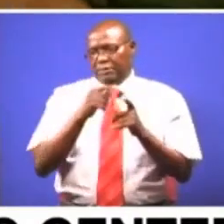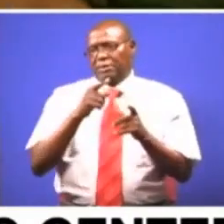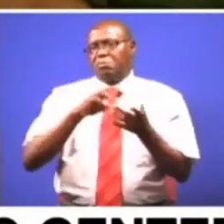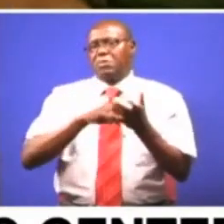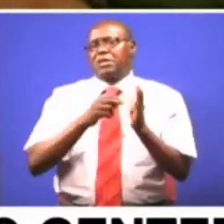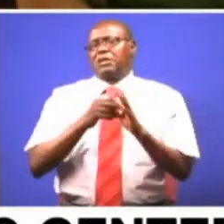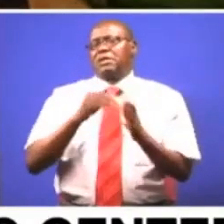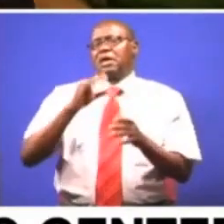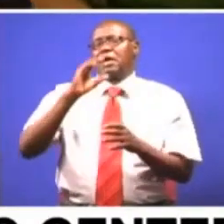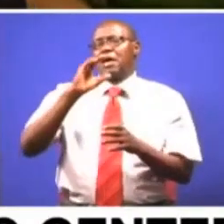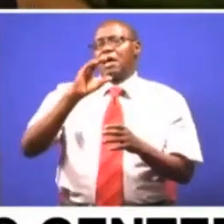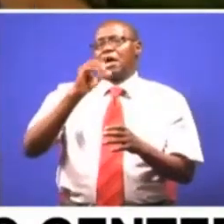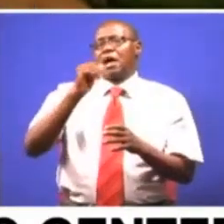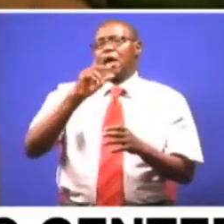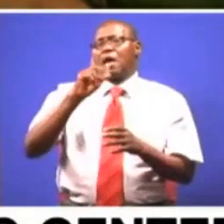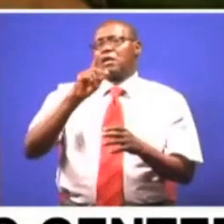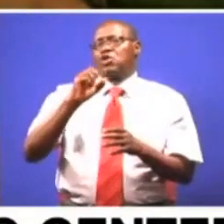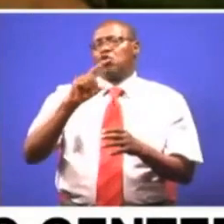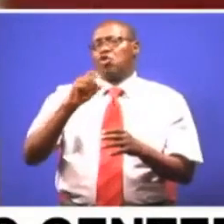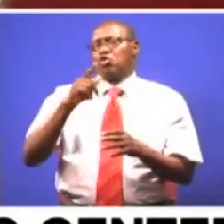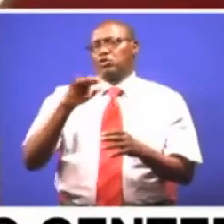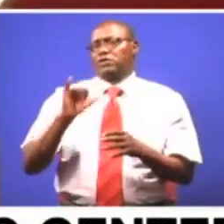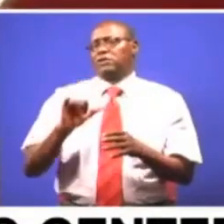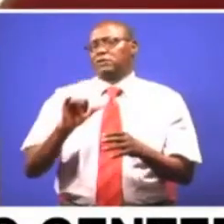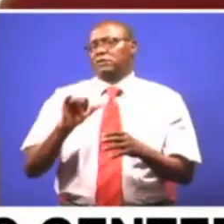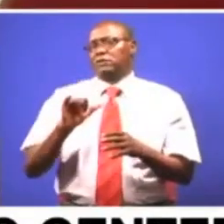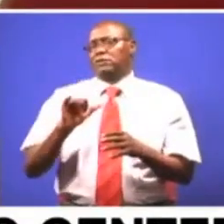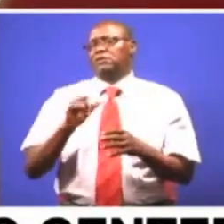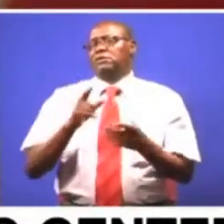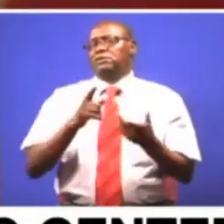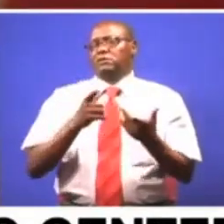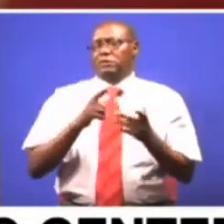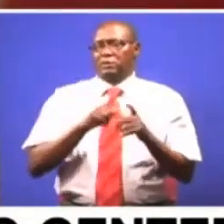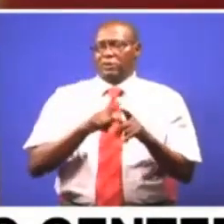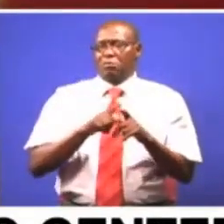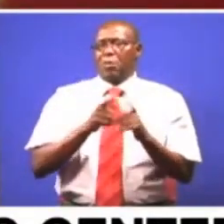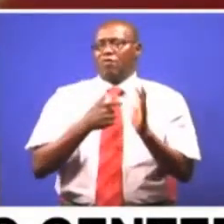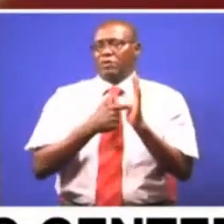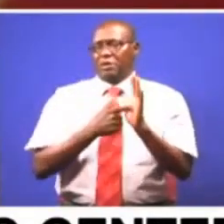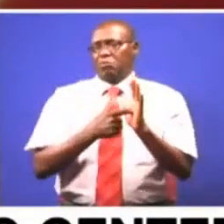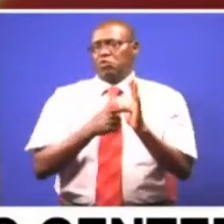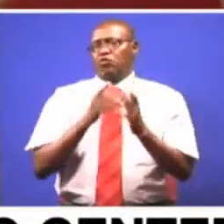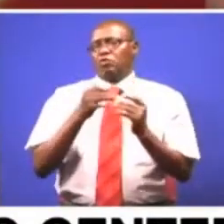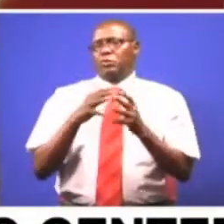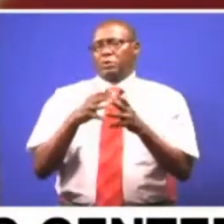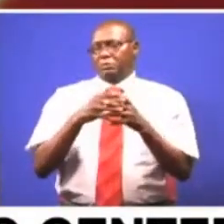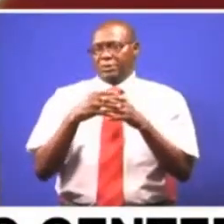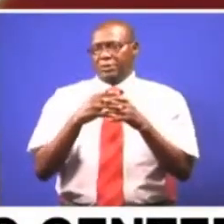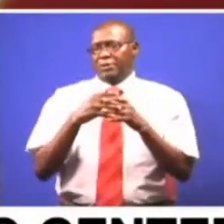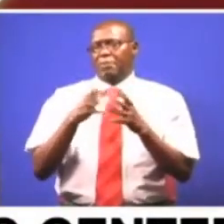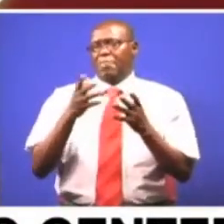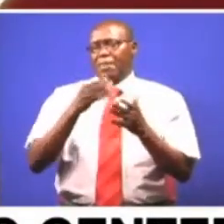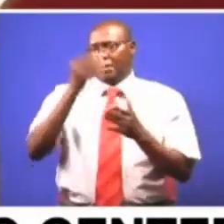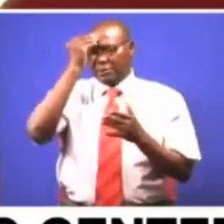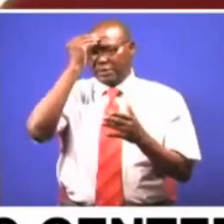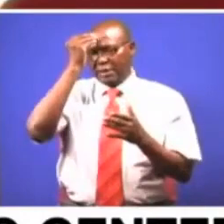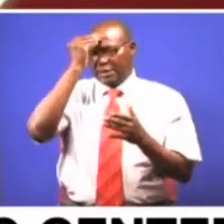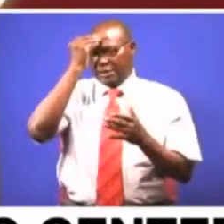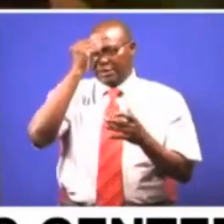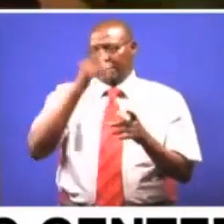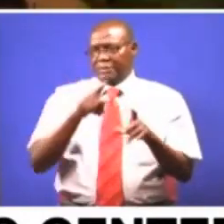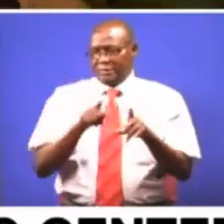cardiology and you have a sample from Boston, United States. If you do the same study, the very same study,